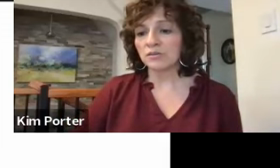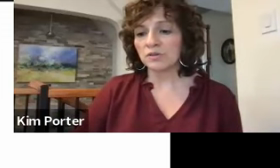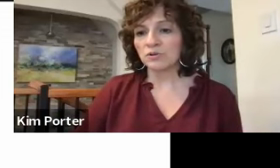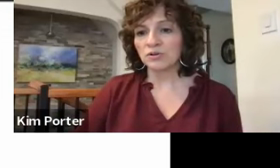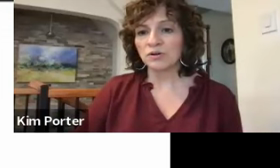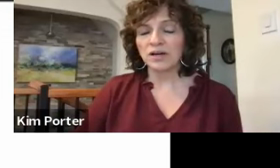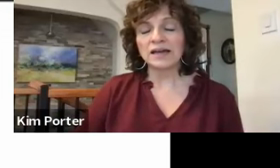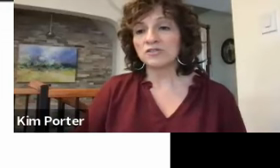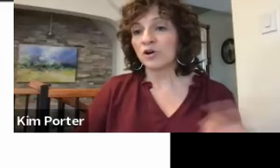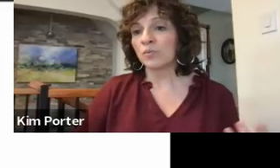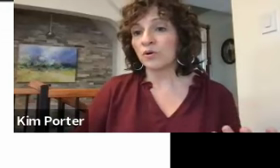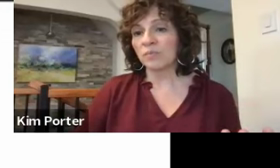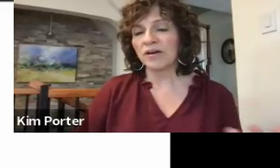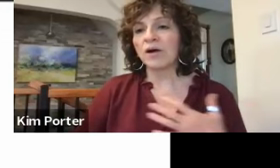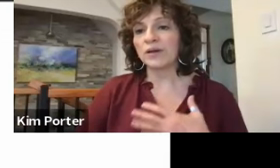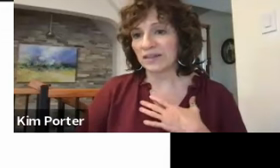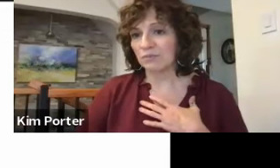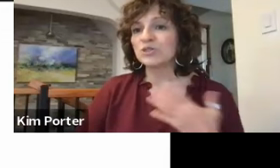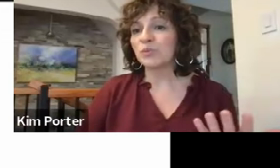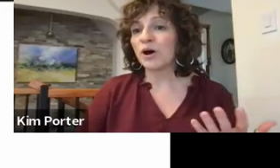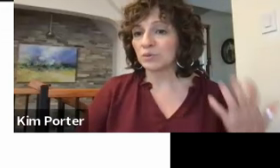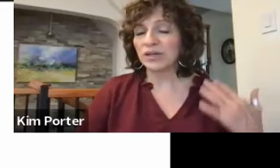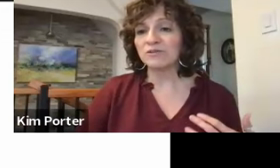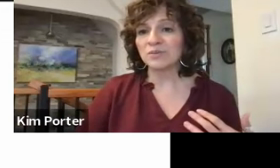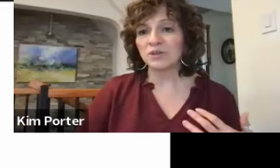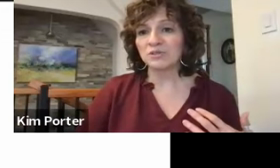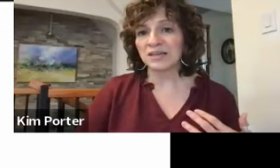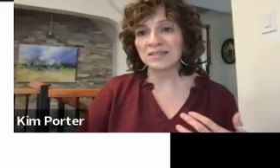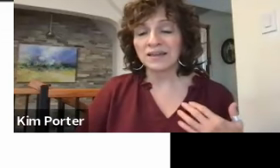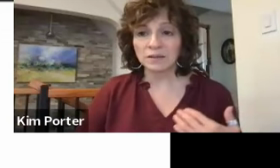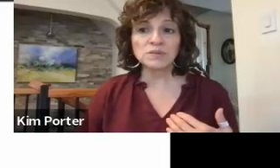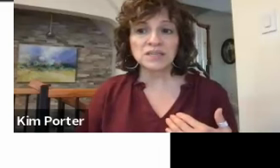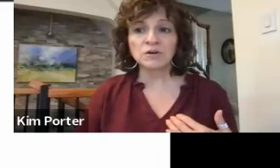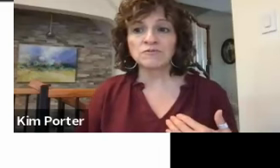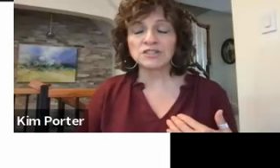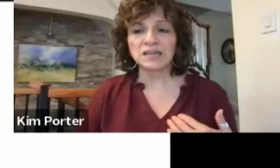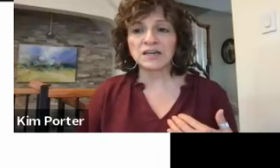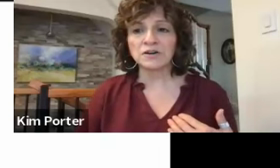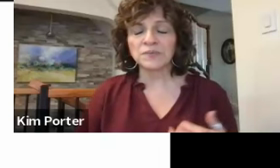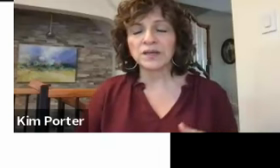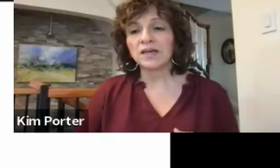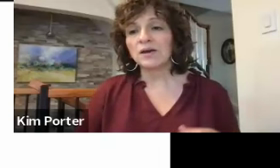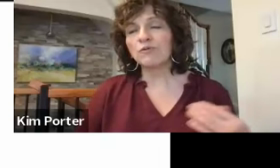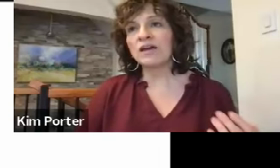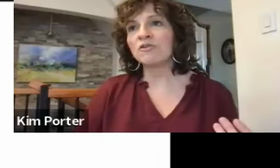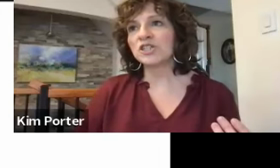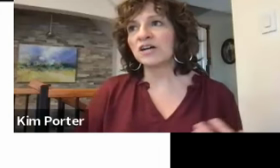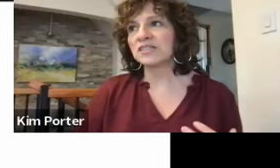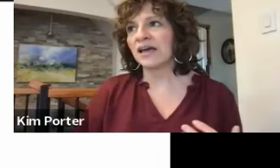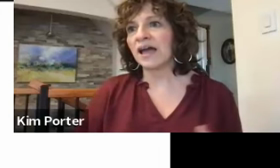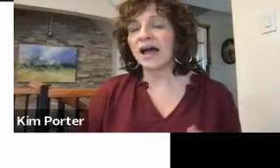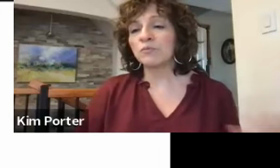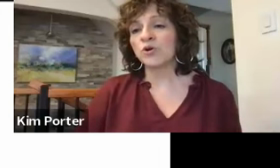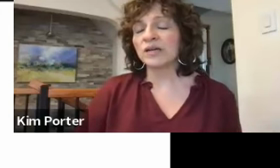and talk them through. And I'll talk more about how we can then respond when we hear some of those things. It might be scary for us to hear. If we hear our